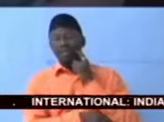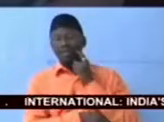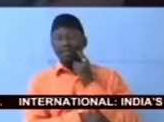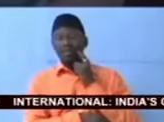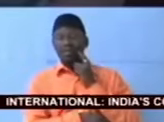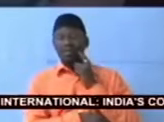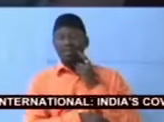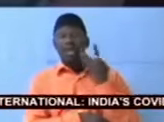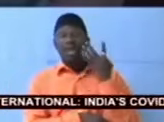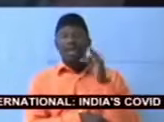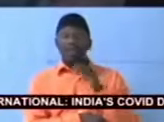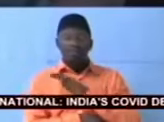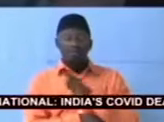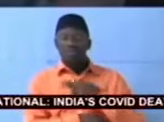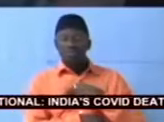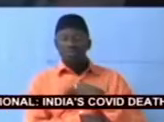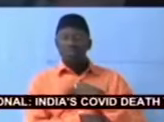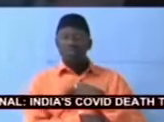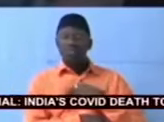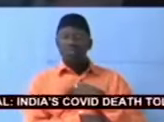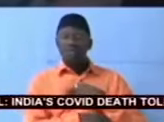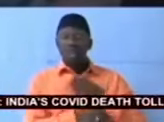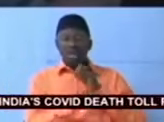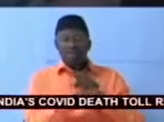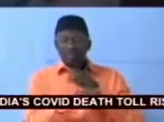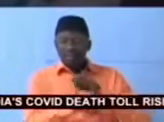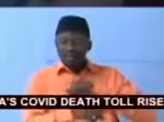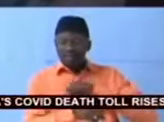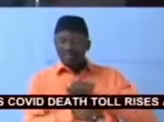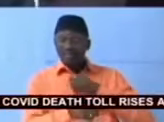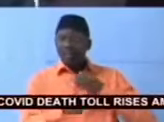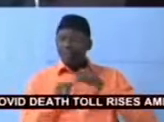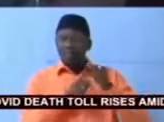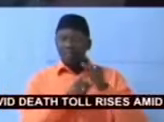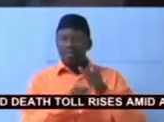Te fek yeduma suma bop bu baax regarding what the law was at the time.